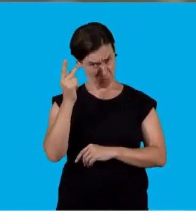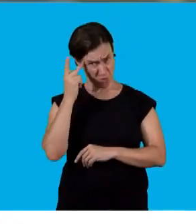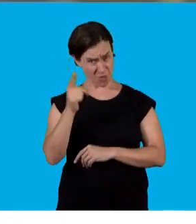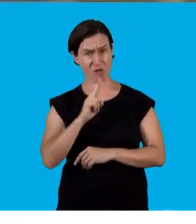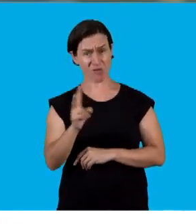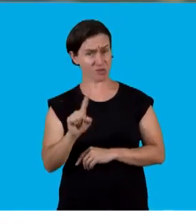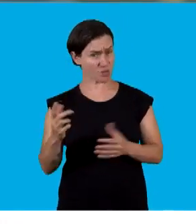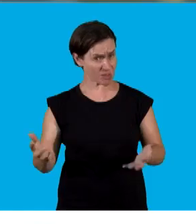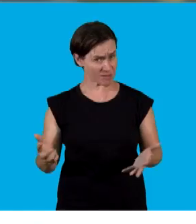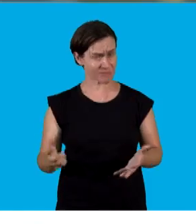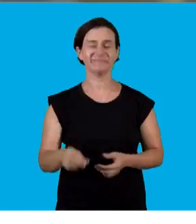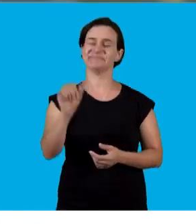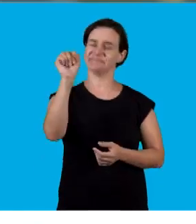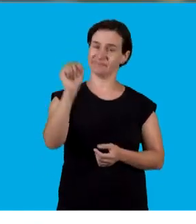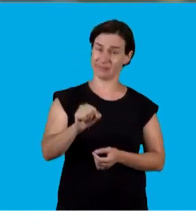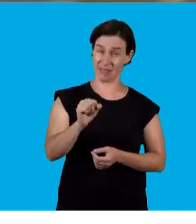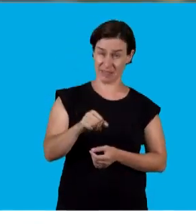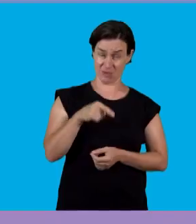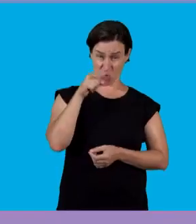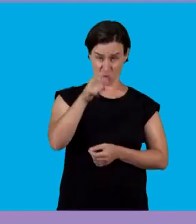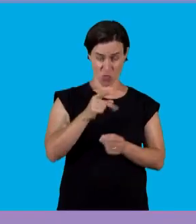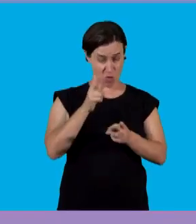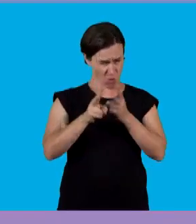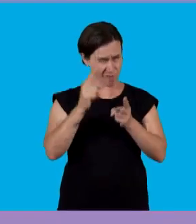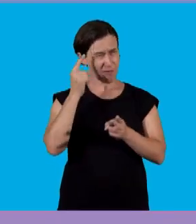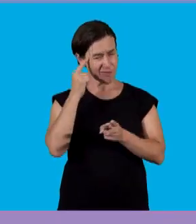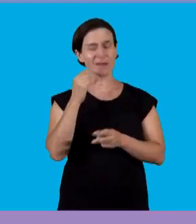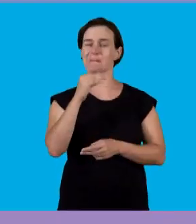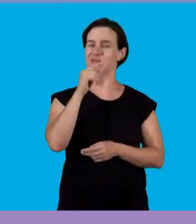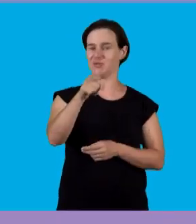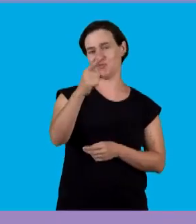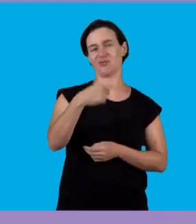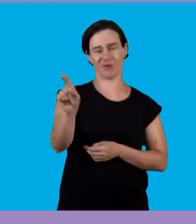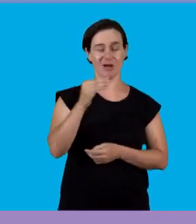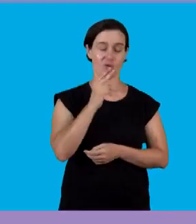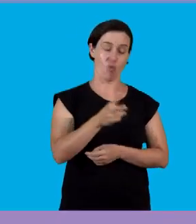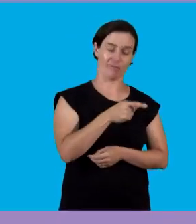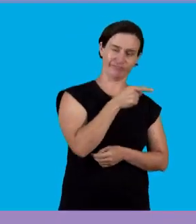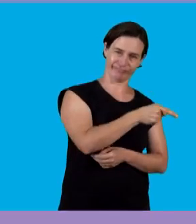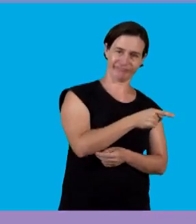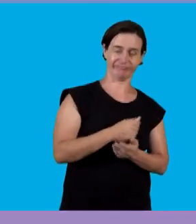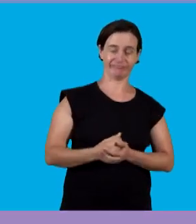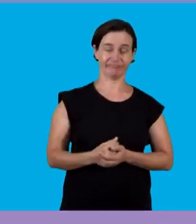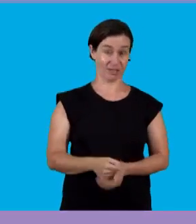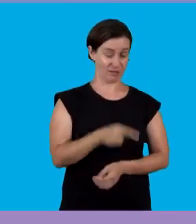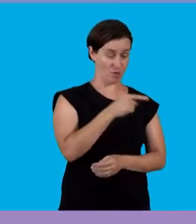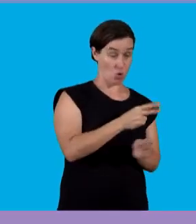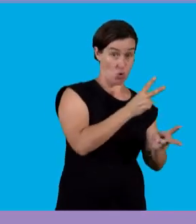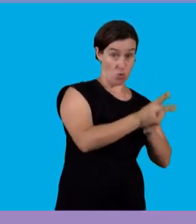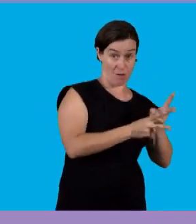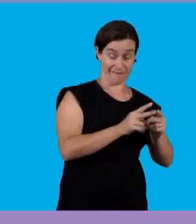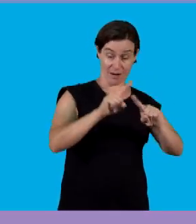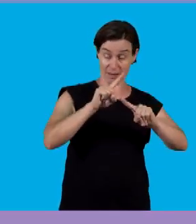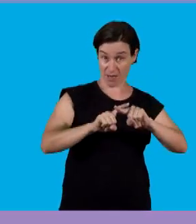you know what the answer is supposed to be? Yes, if you are thinking of 12, then you are absolutely correct, because if we